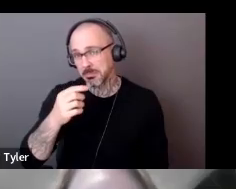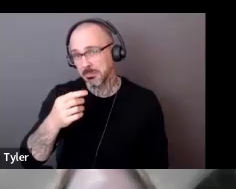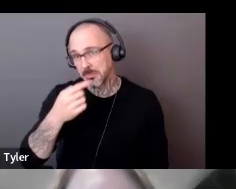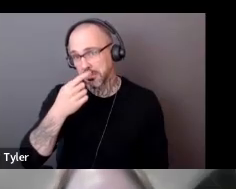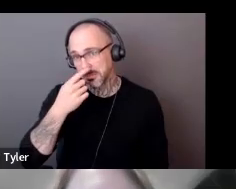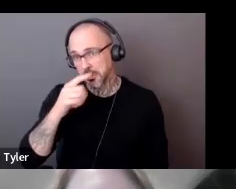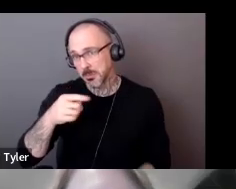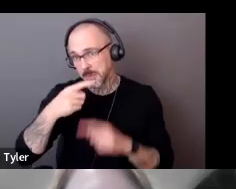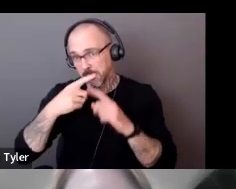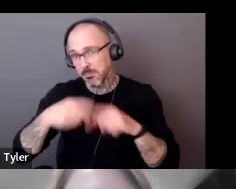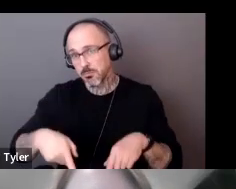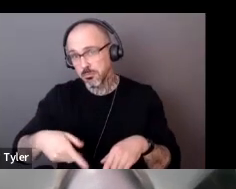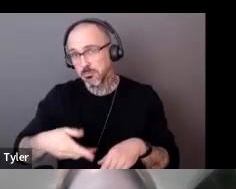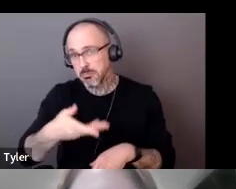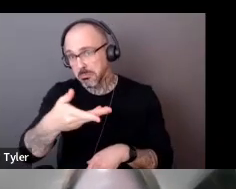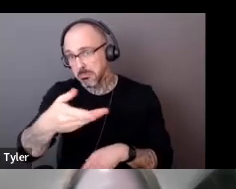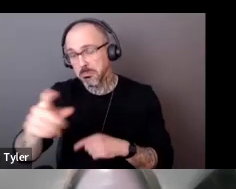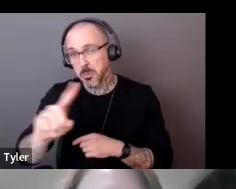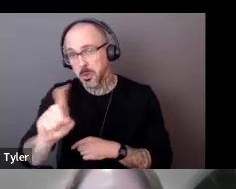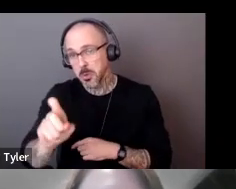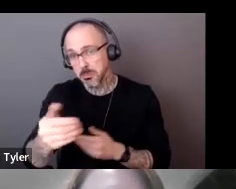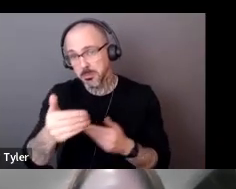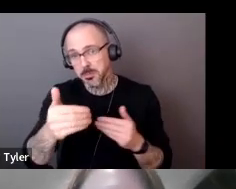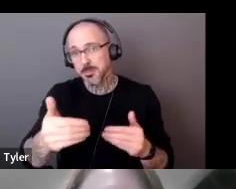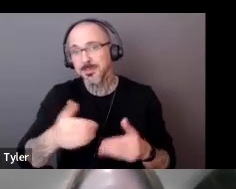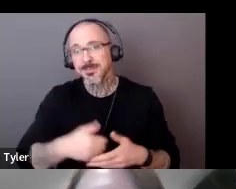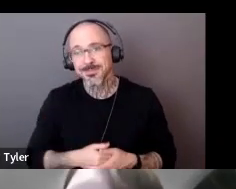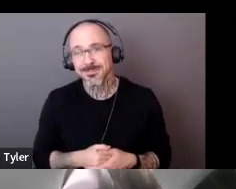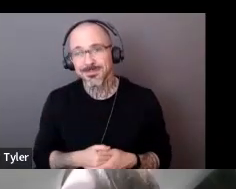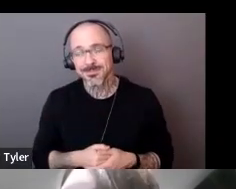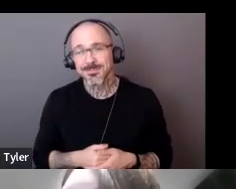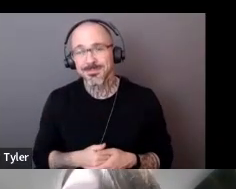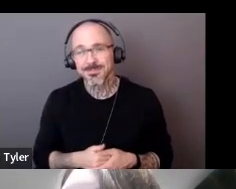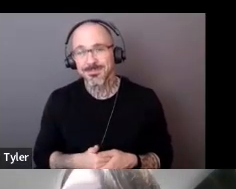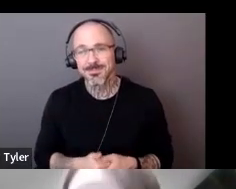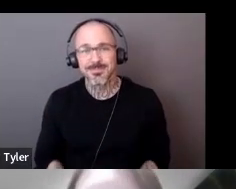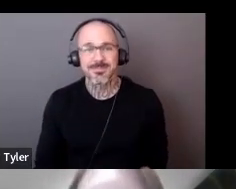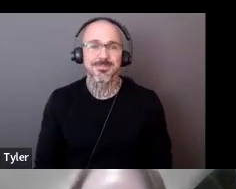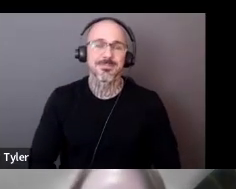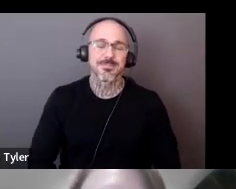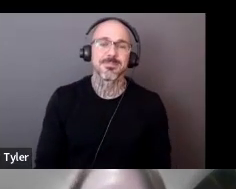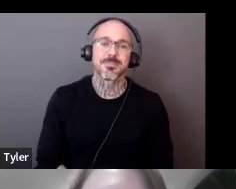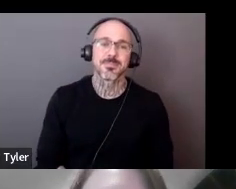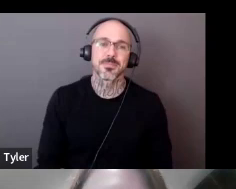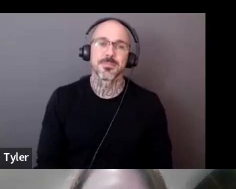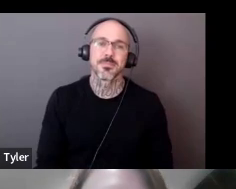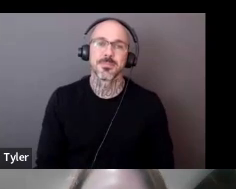If you'd like to unmute and ask your question, feel free to do so.